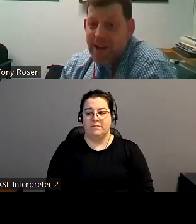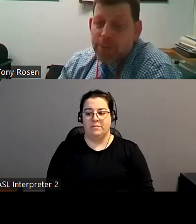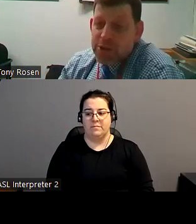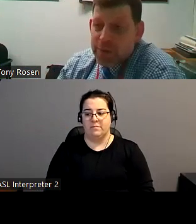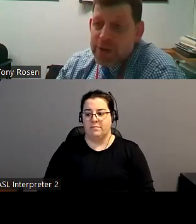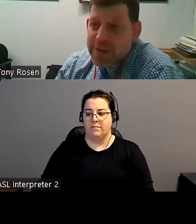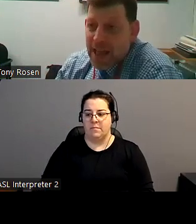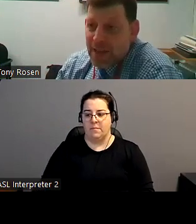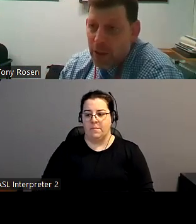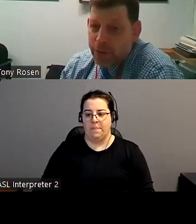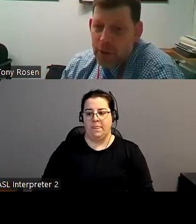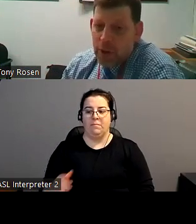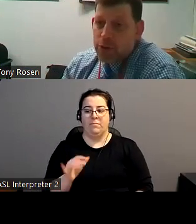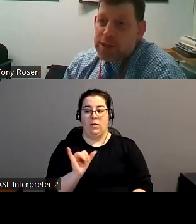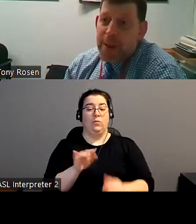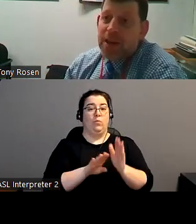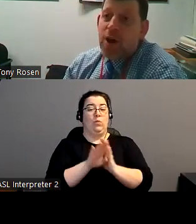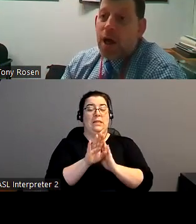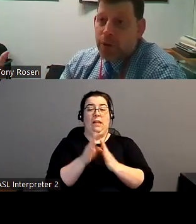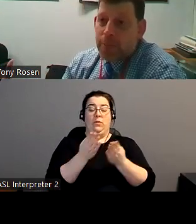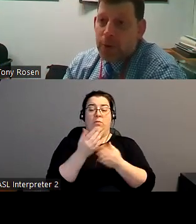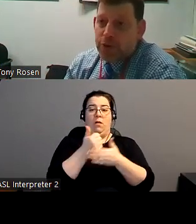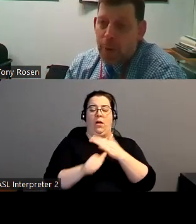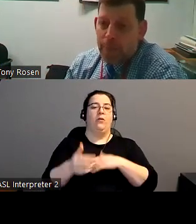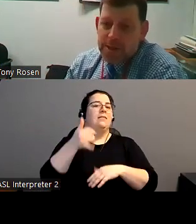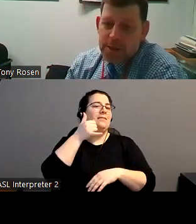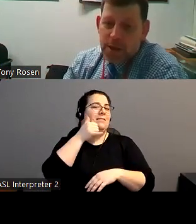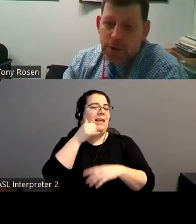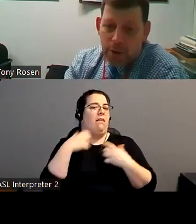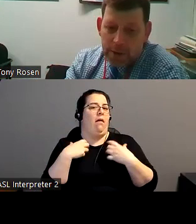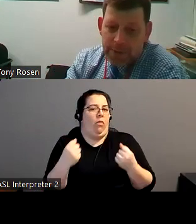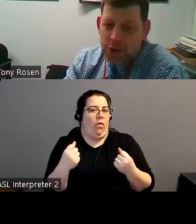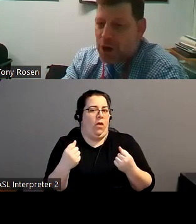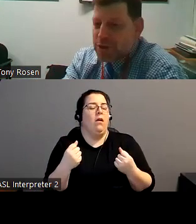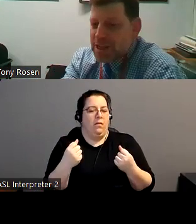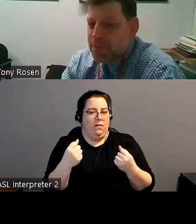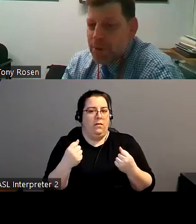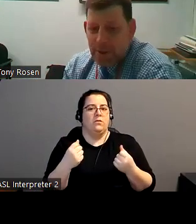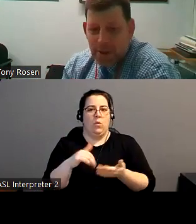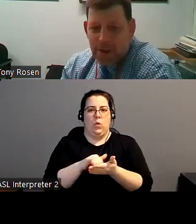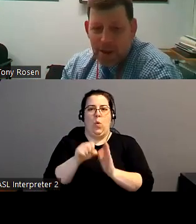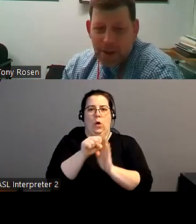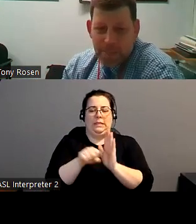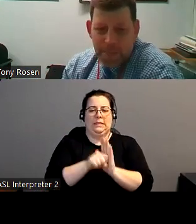we developed a service with telehealth to expand to other emerge departments in New York. Here's our team,